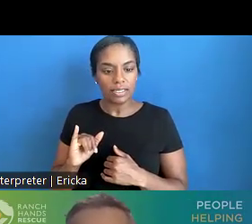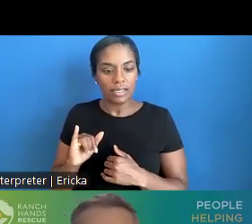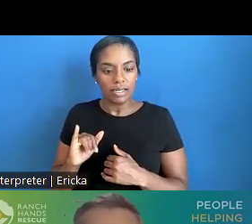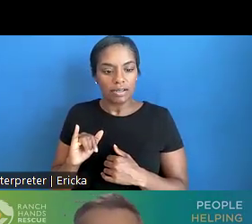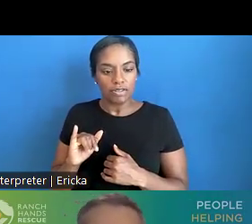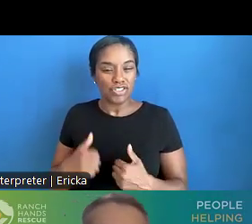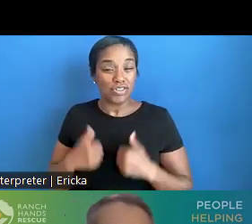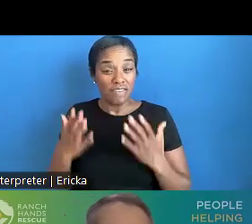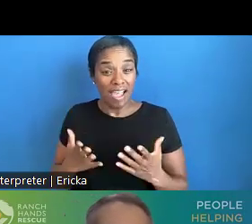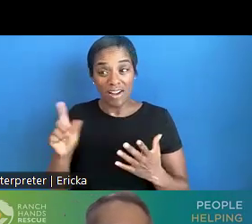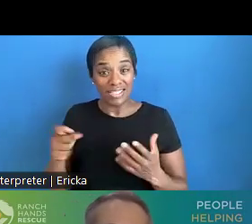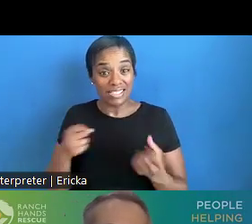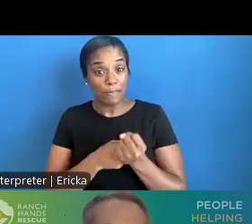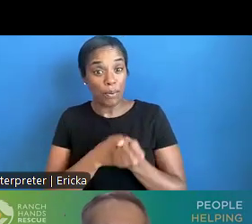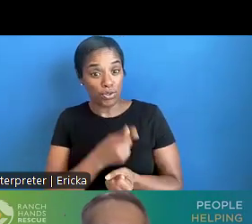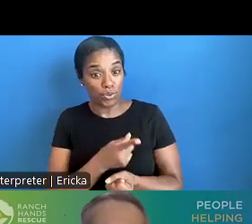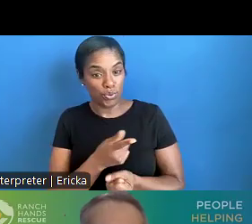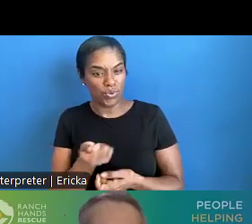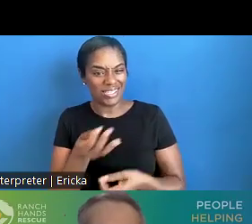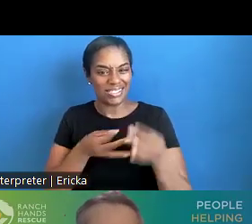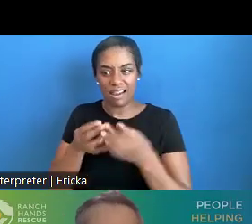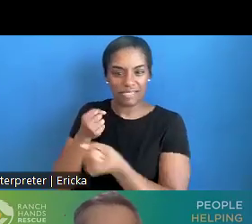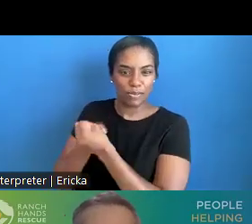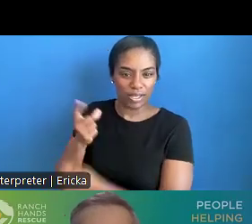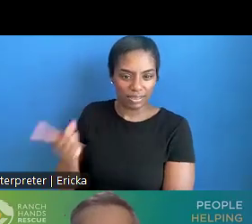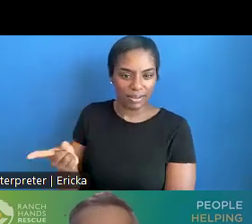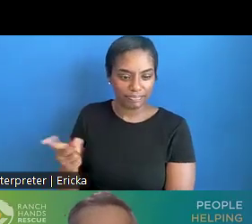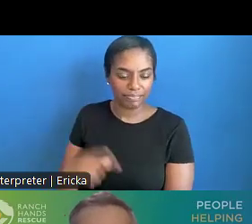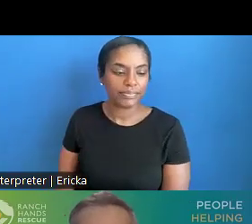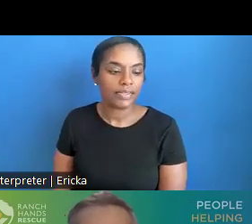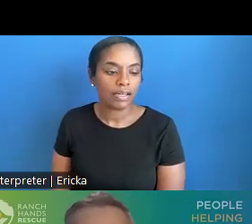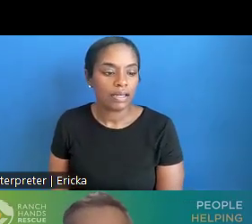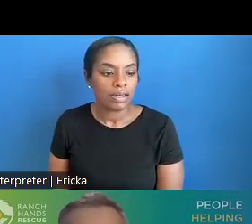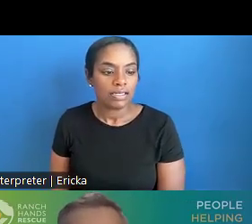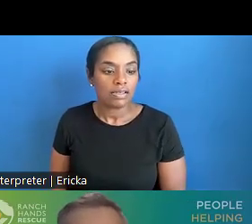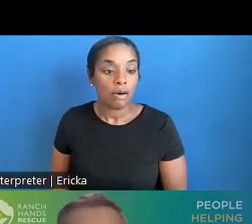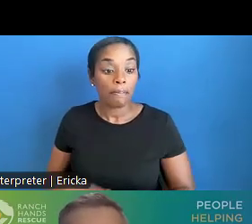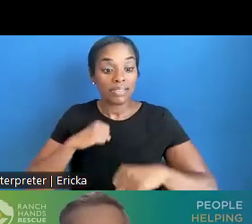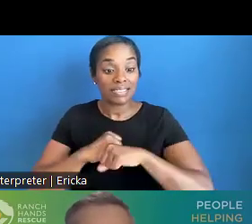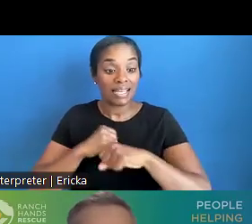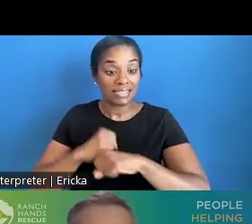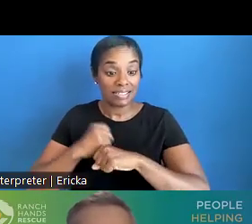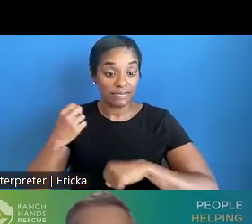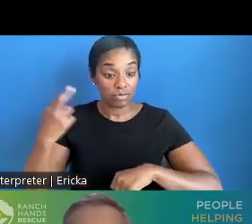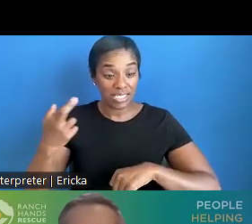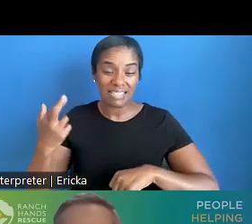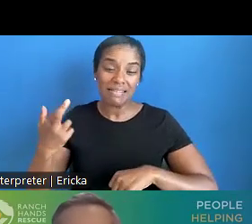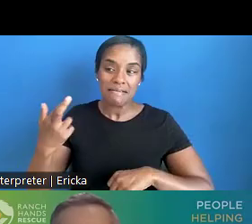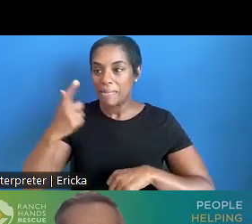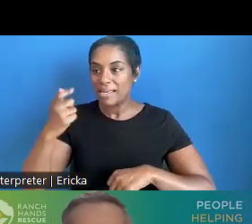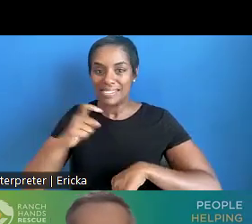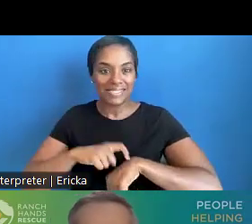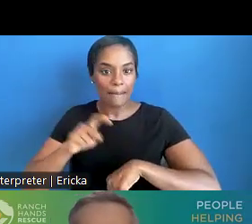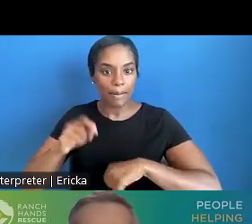instead. So, protective factors. And for the sake of time, I'm going to go a little faster with some of these. I've